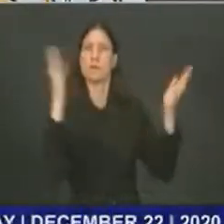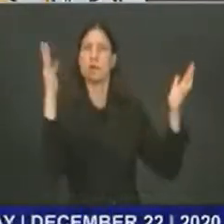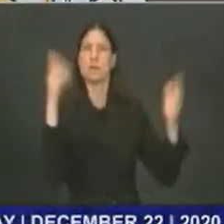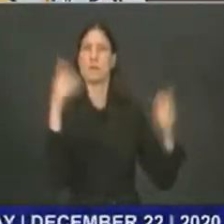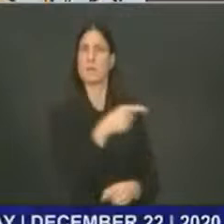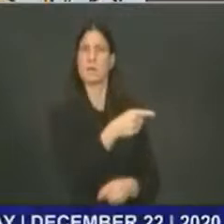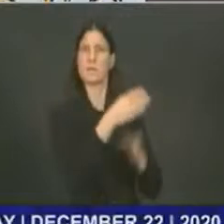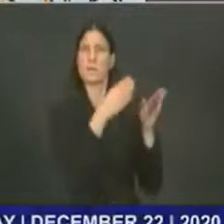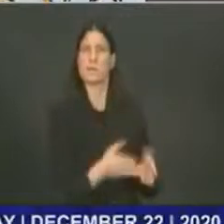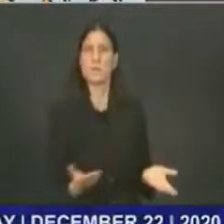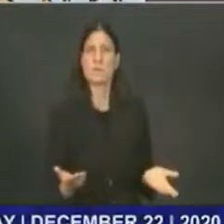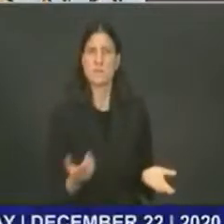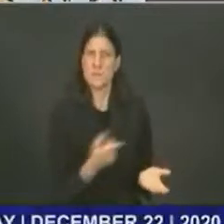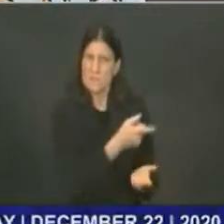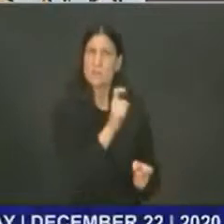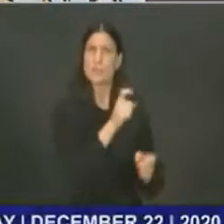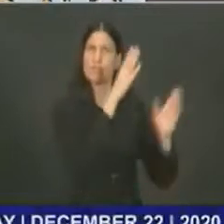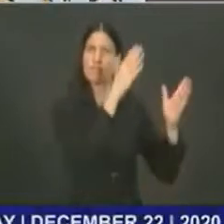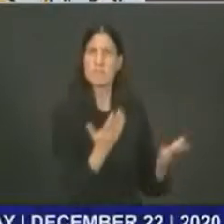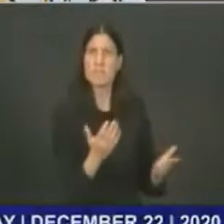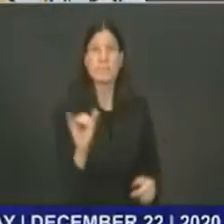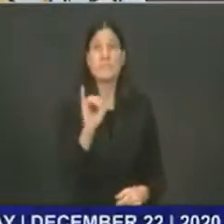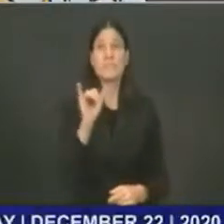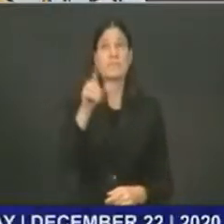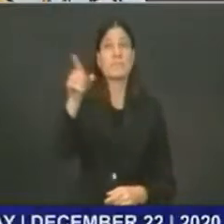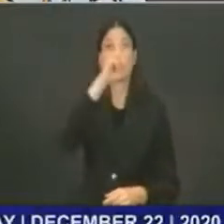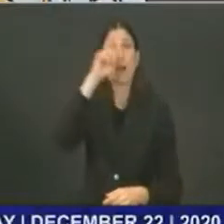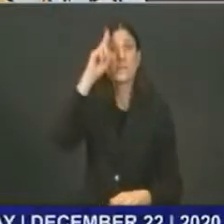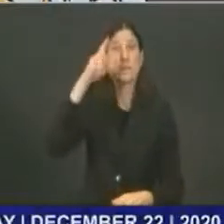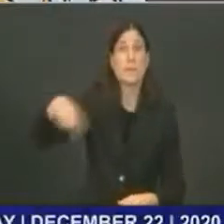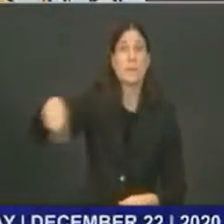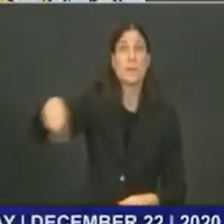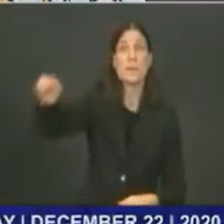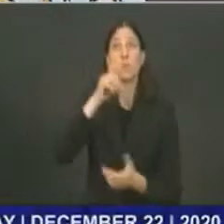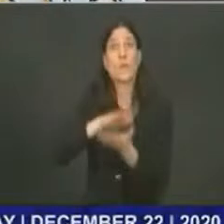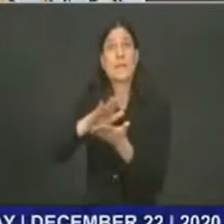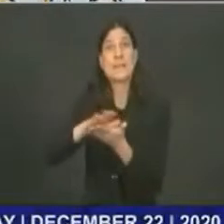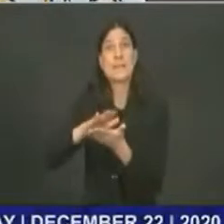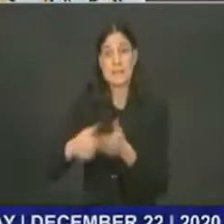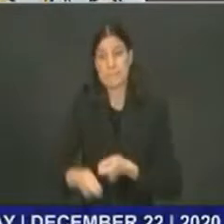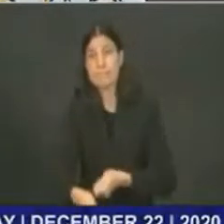hospital, everywhere. It's a really hard job on a good day during COVID,